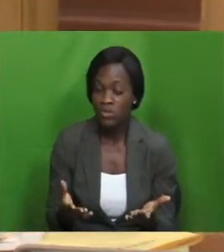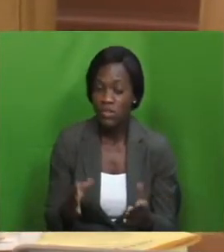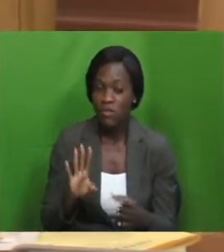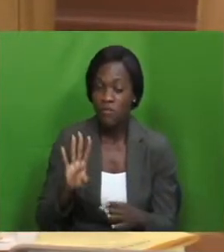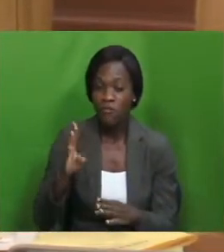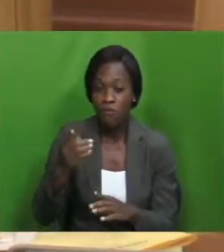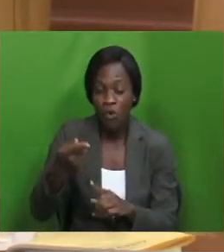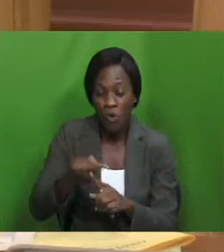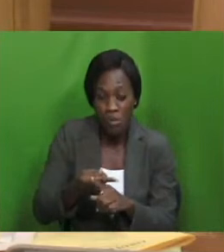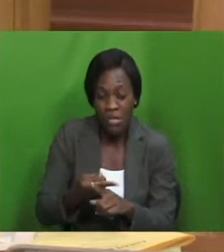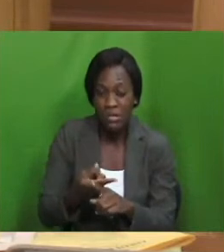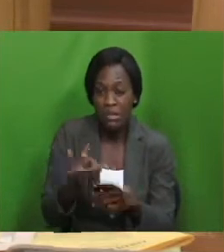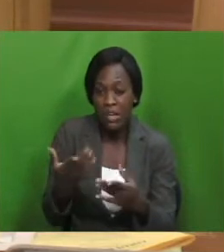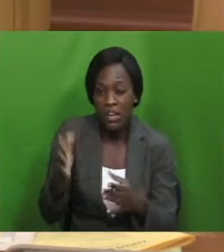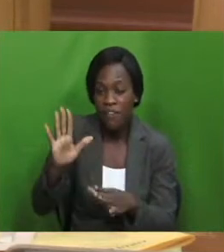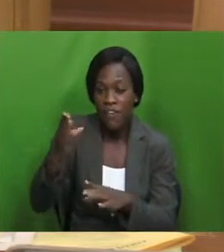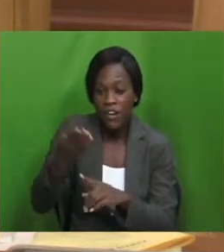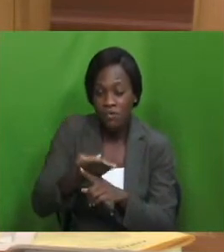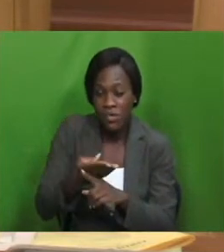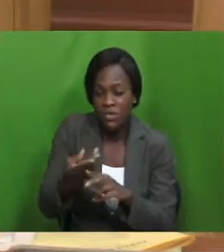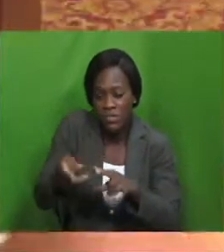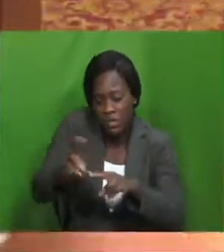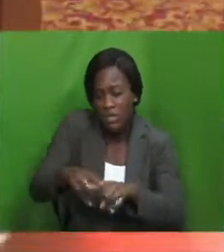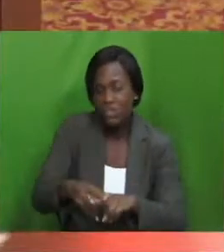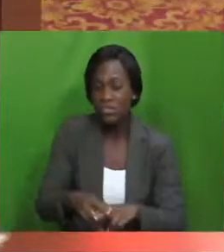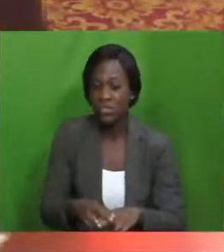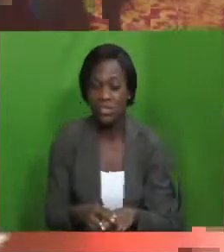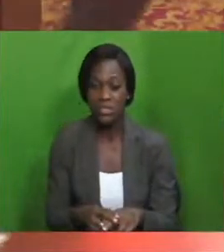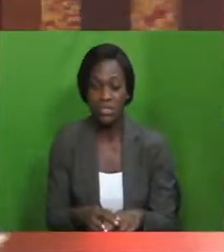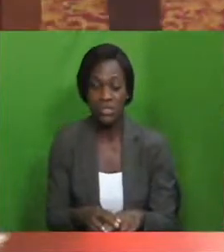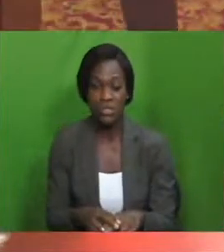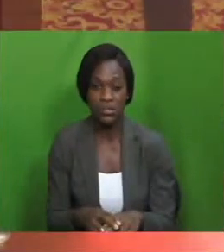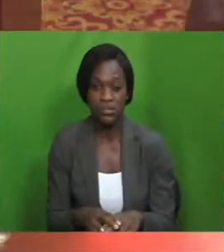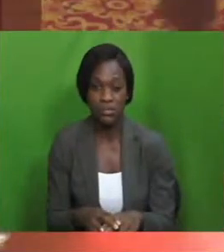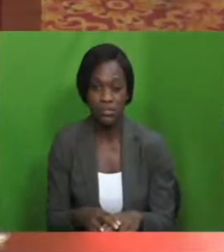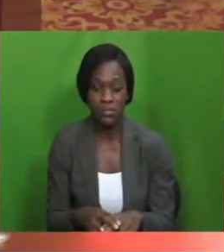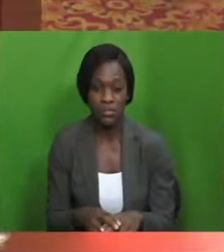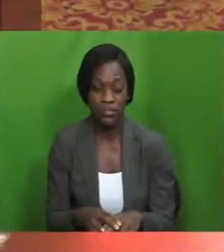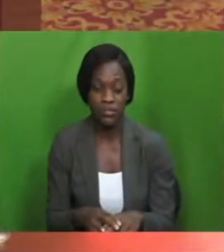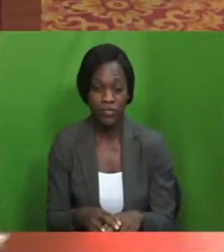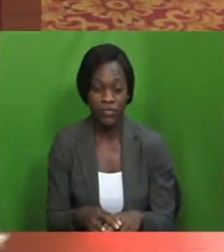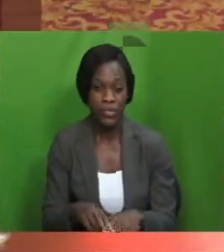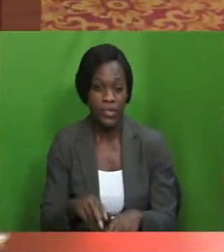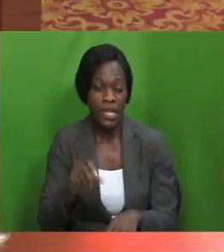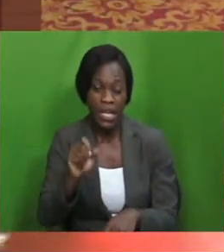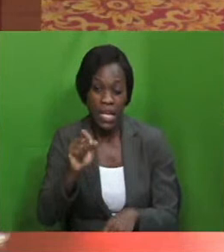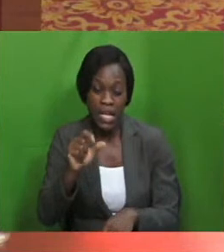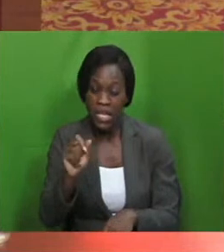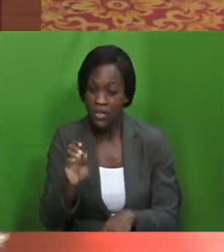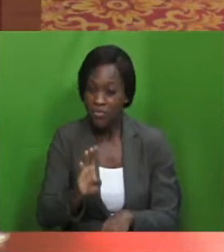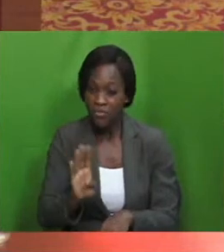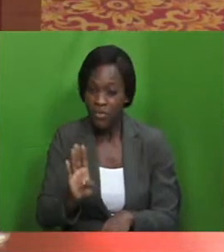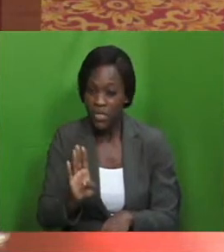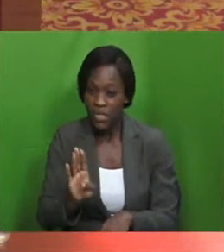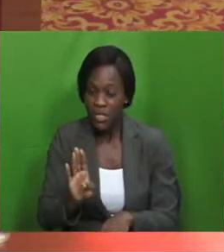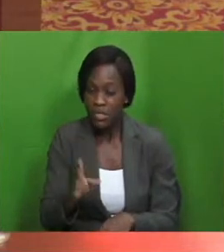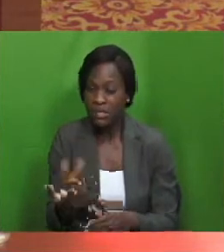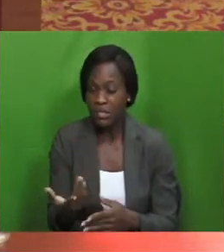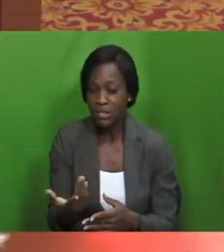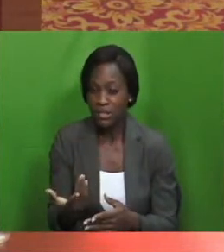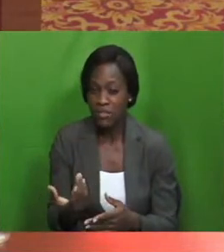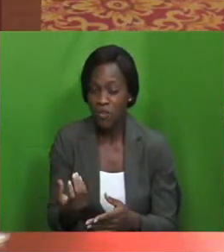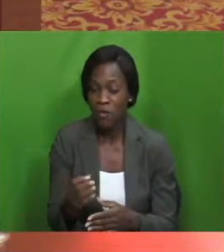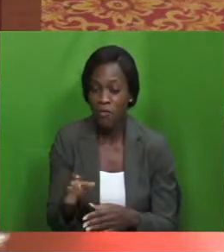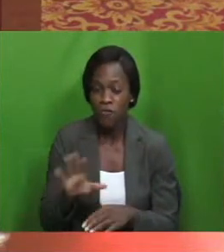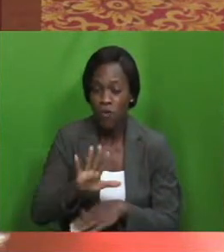5 months of import cover. Mr. Speaker, this 11 billion in gross international reserves